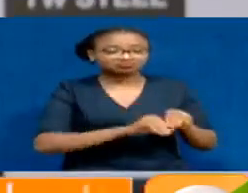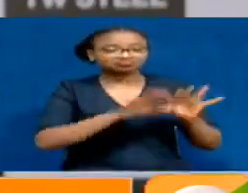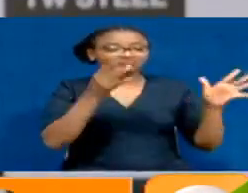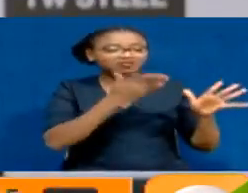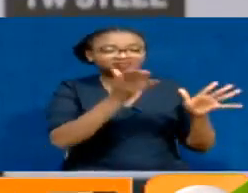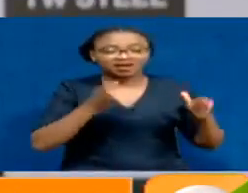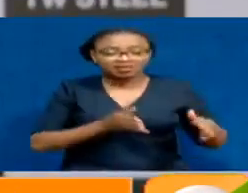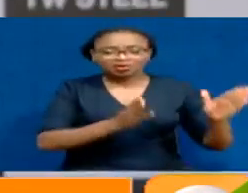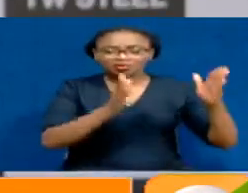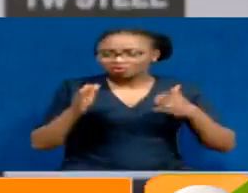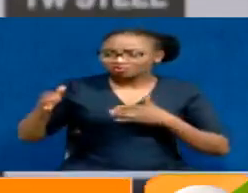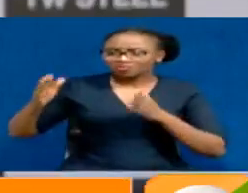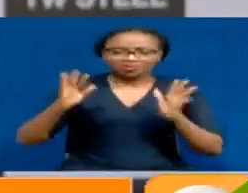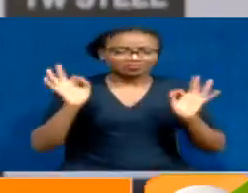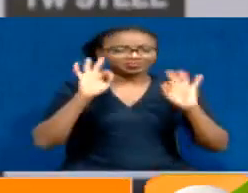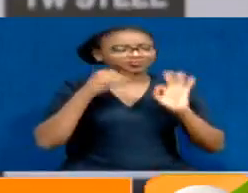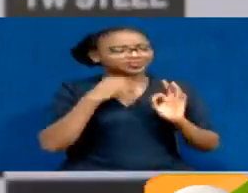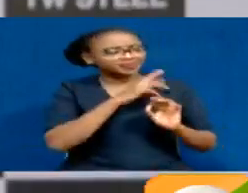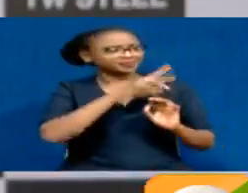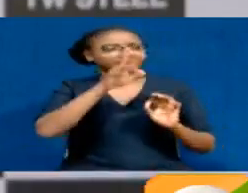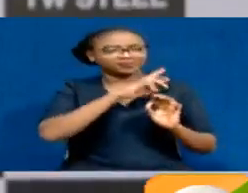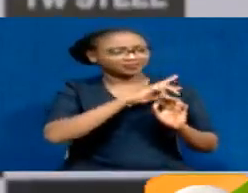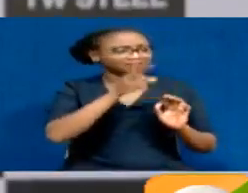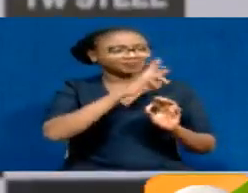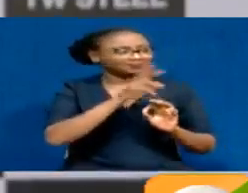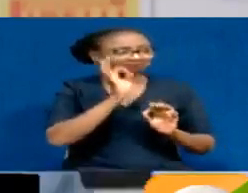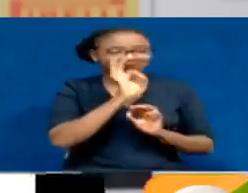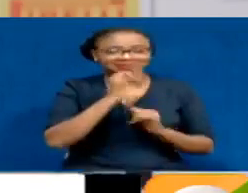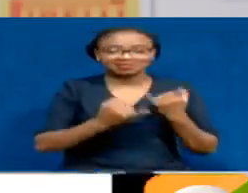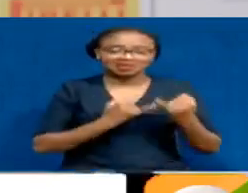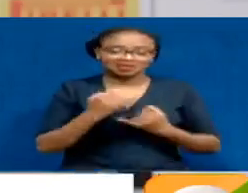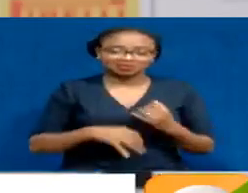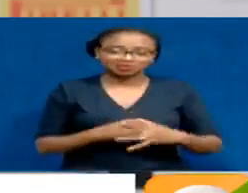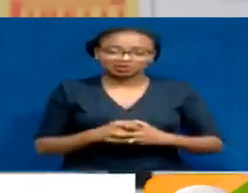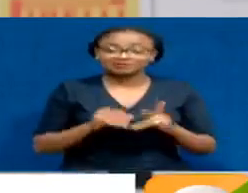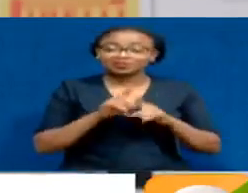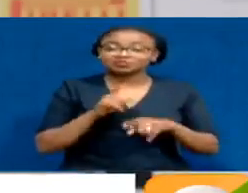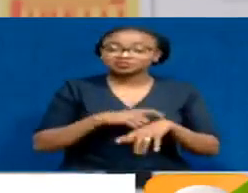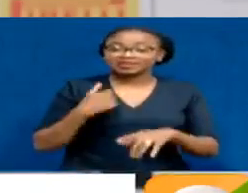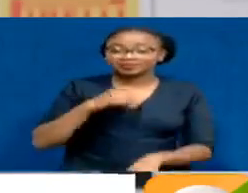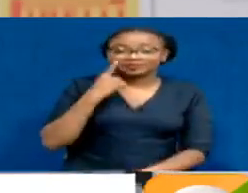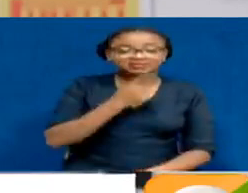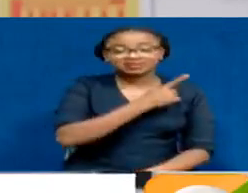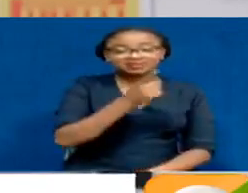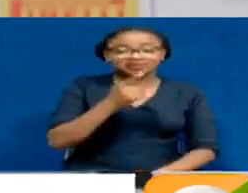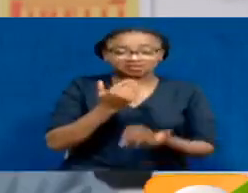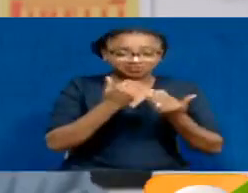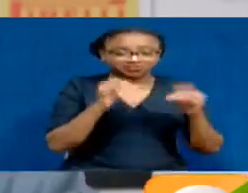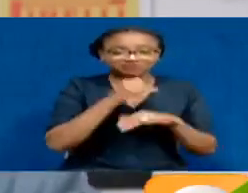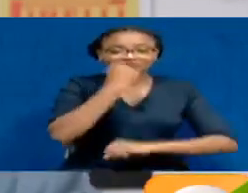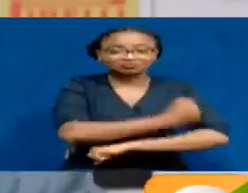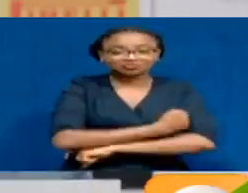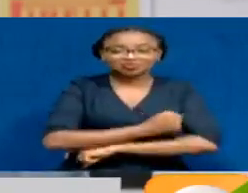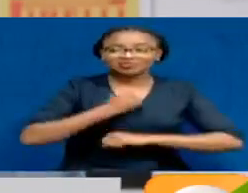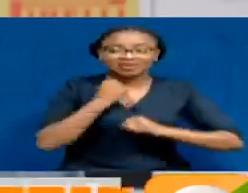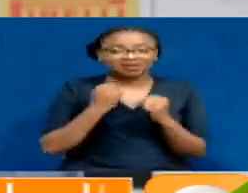side of the roads, you know, that tells a lot already that the people really enjoy it. Also to see all those child from the school so happy for